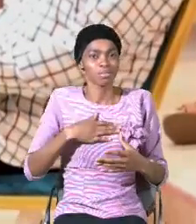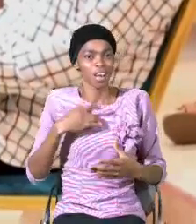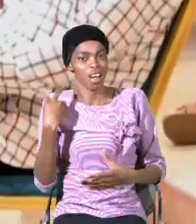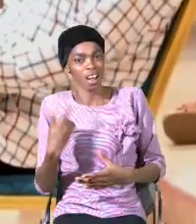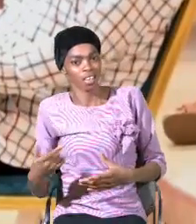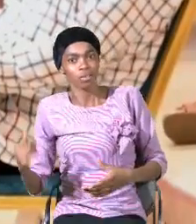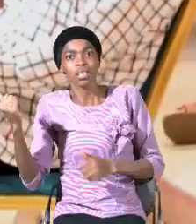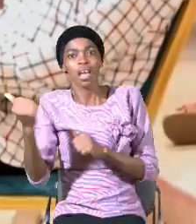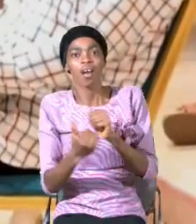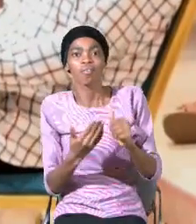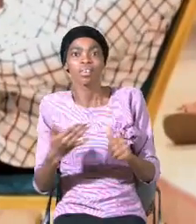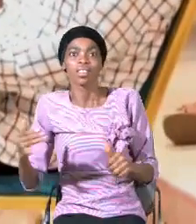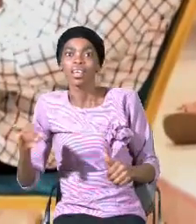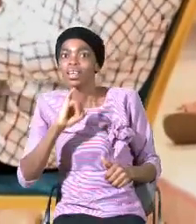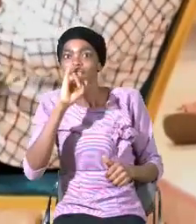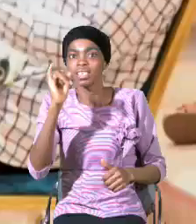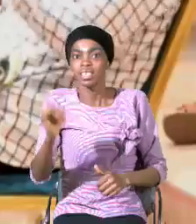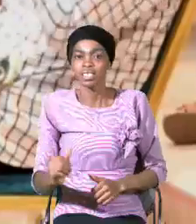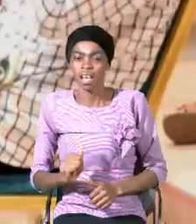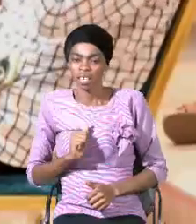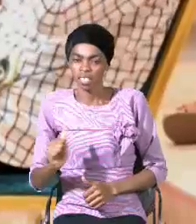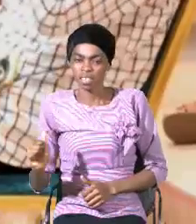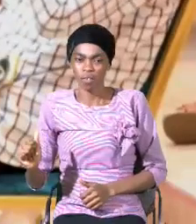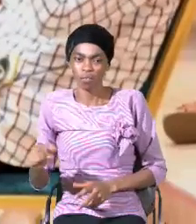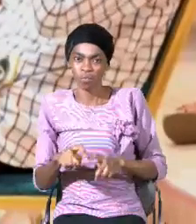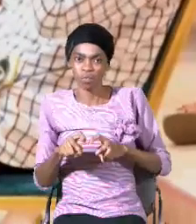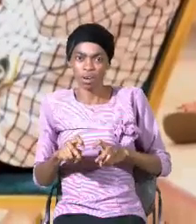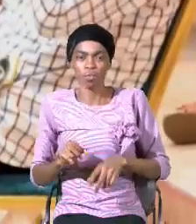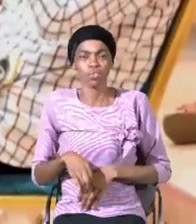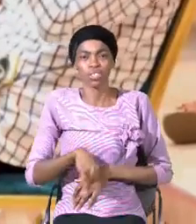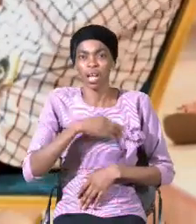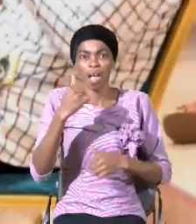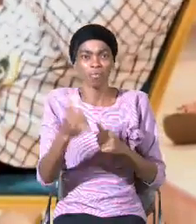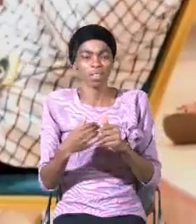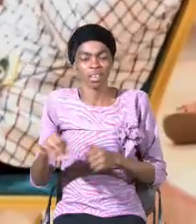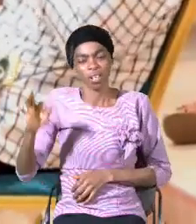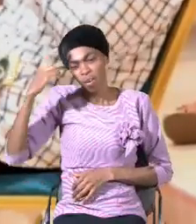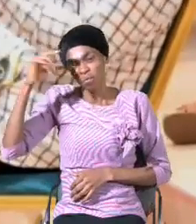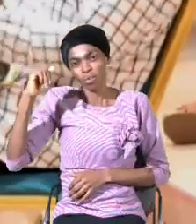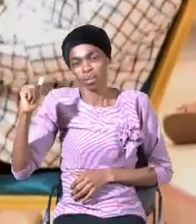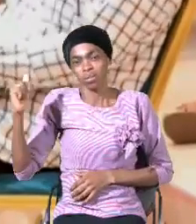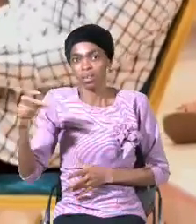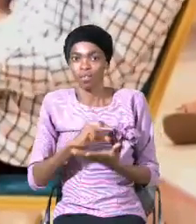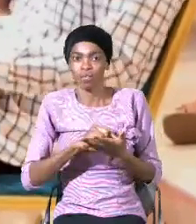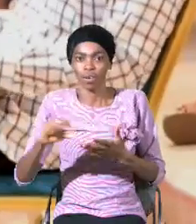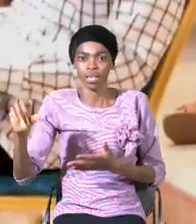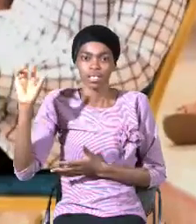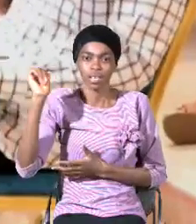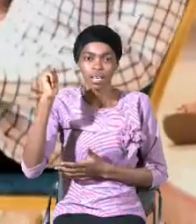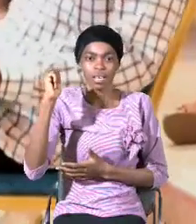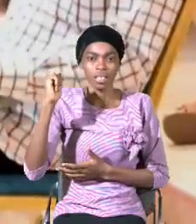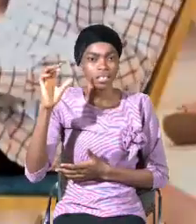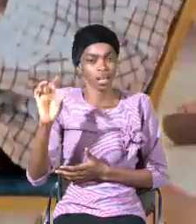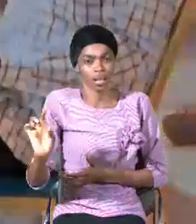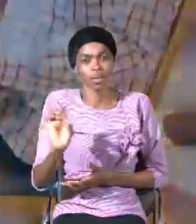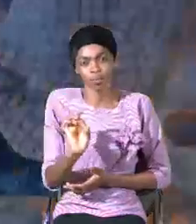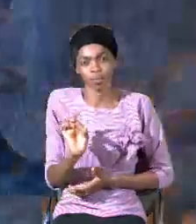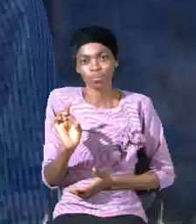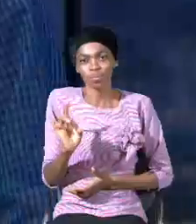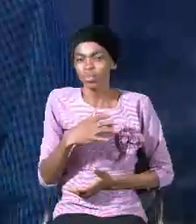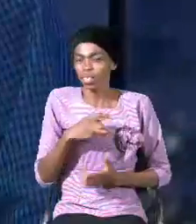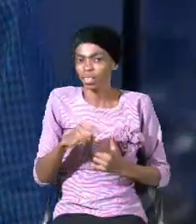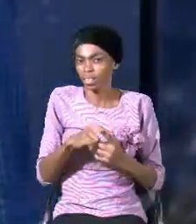Everything is selfish. Everything is just for himself. Look at verse 18. In verse 18, then he